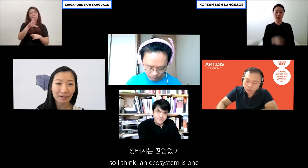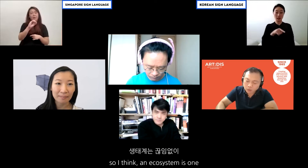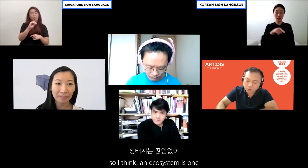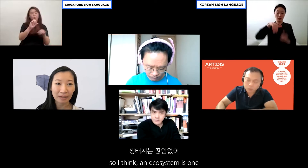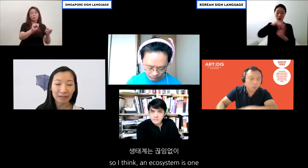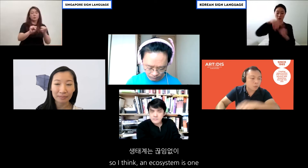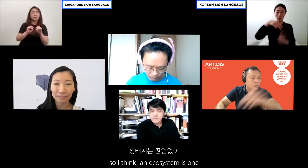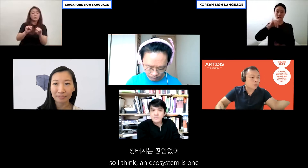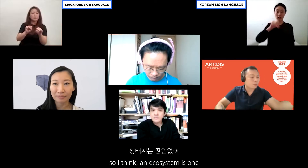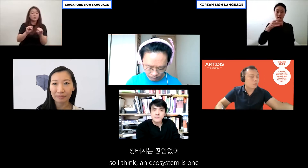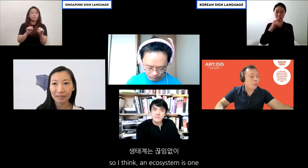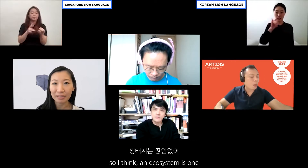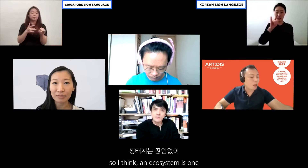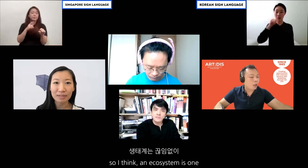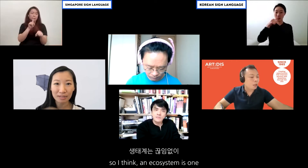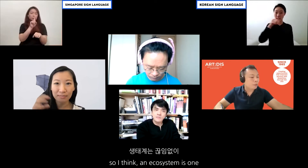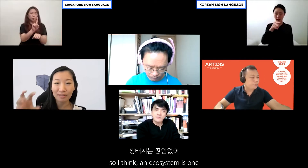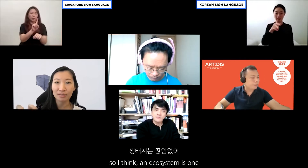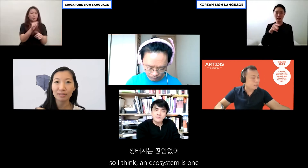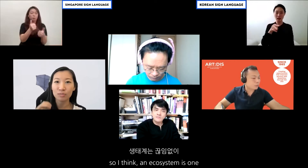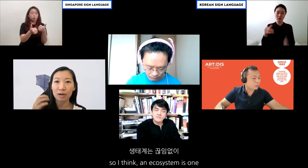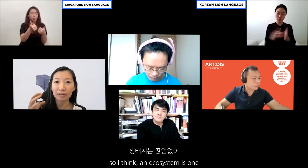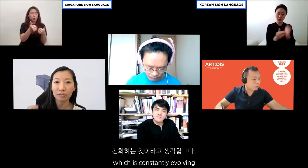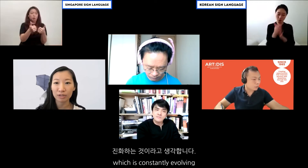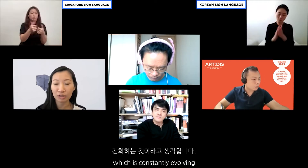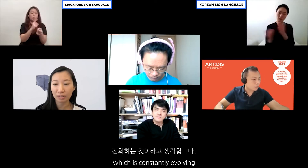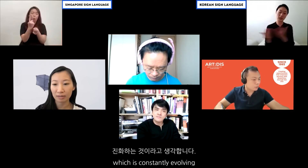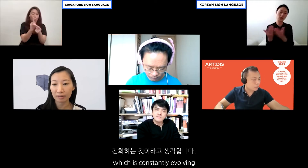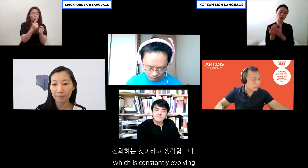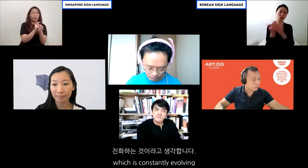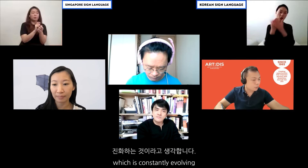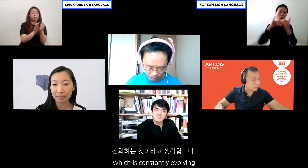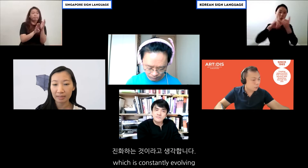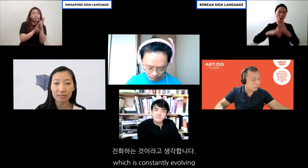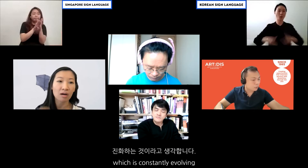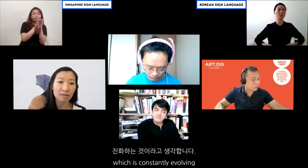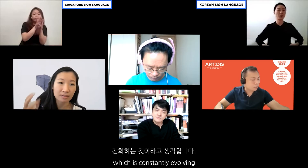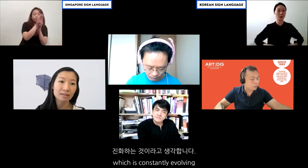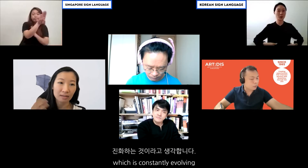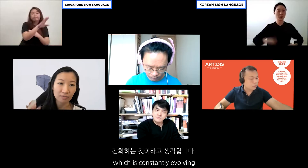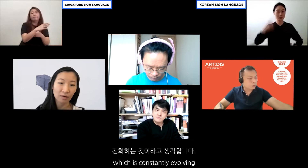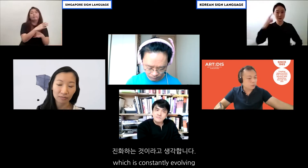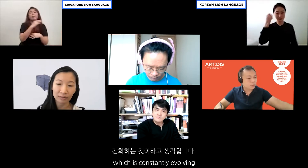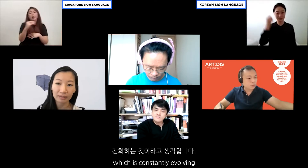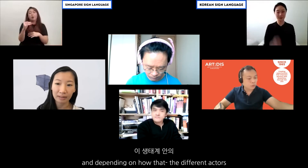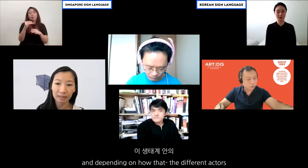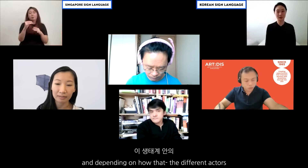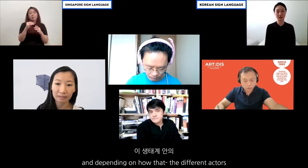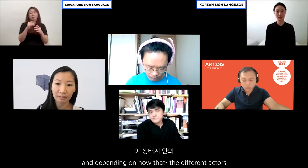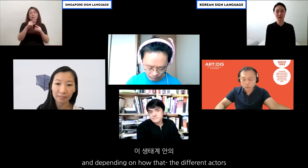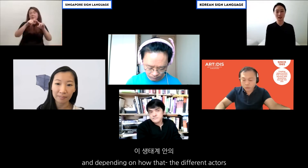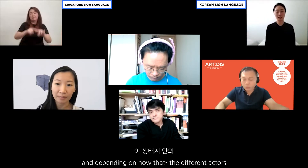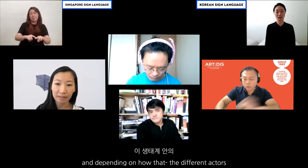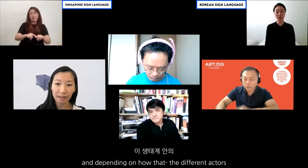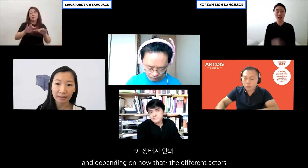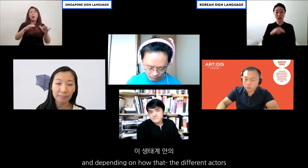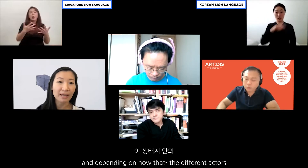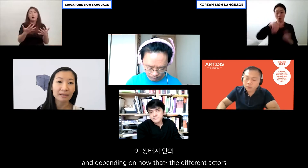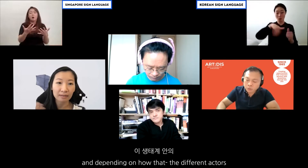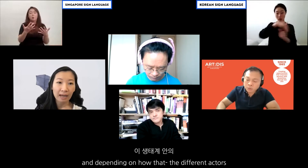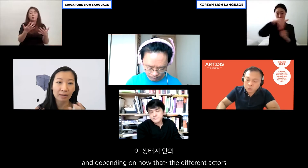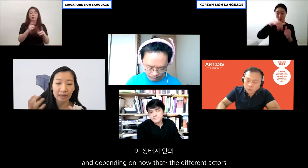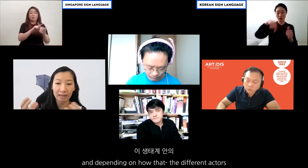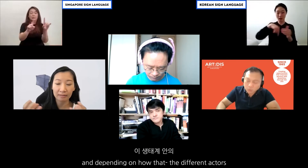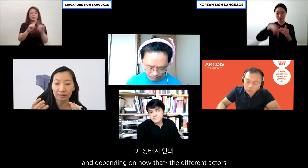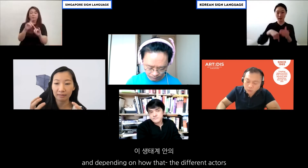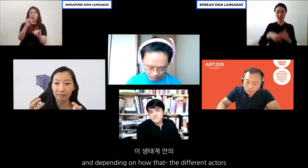think an ecosystem is one which is constantly evolving, and